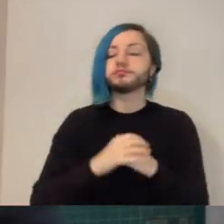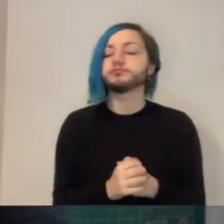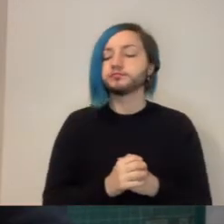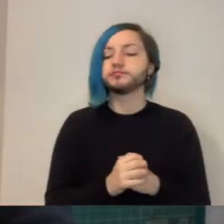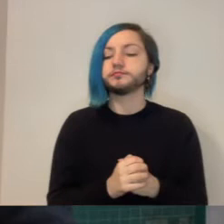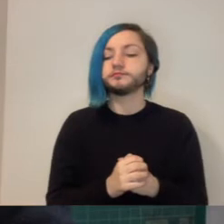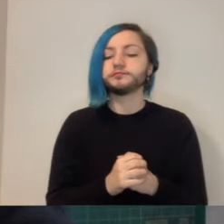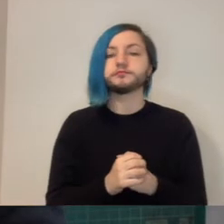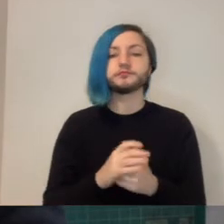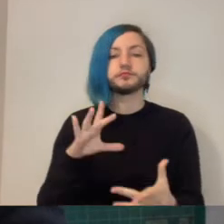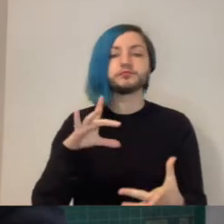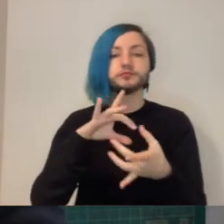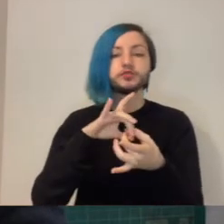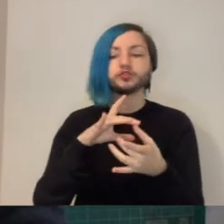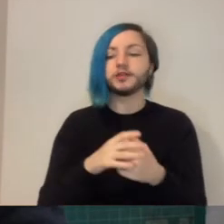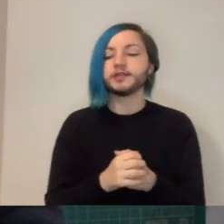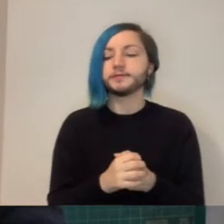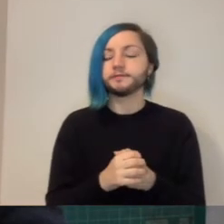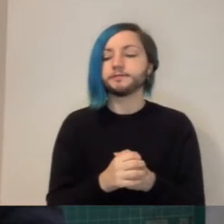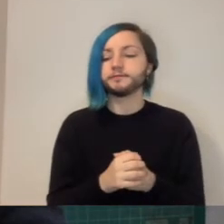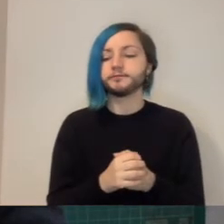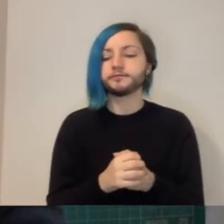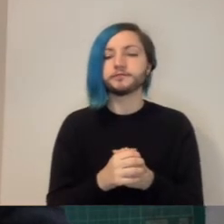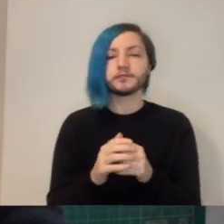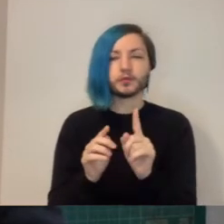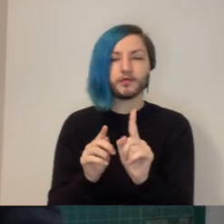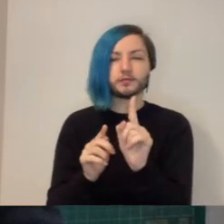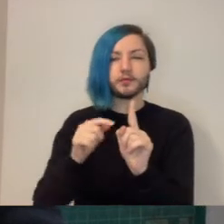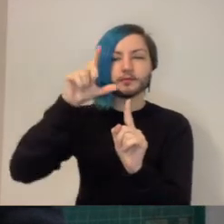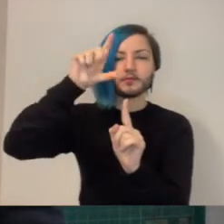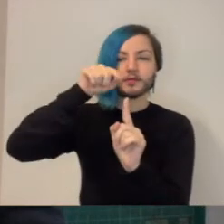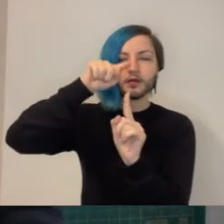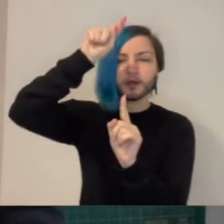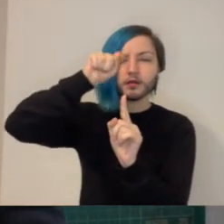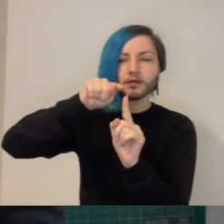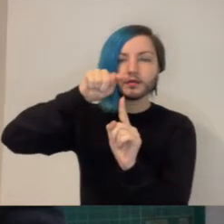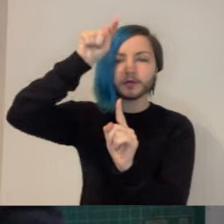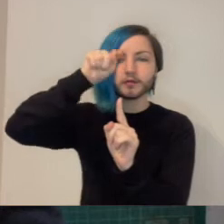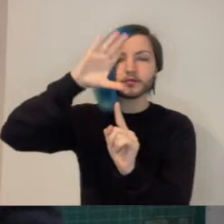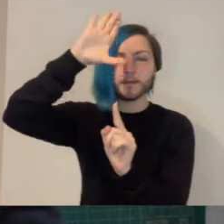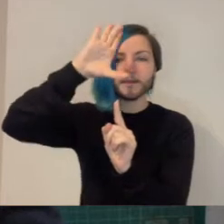my upper piece. I'm going to join on, obviously it's there, so that gives me a reference here.